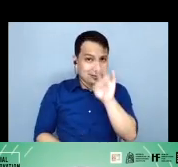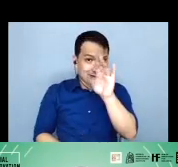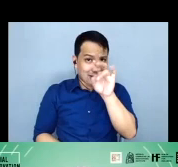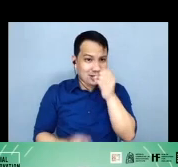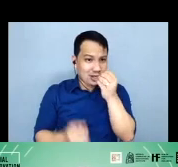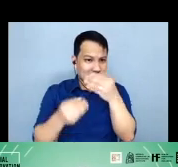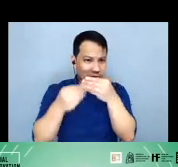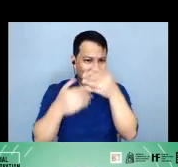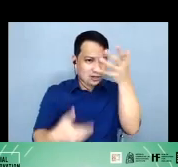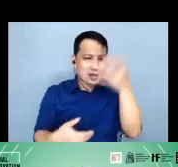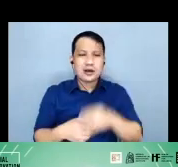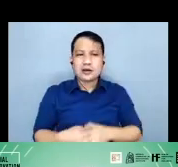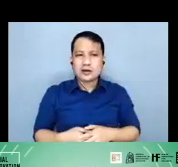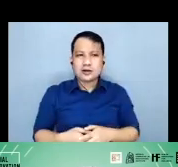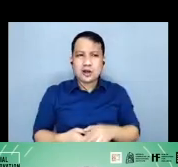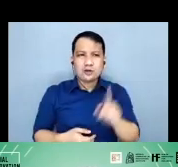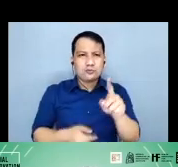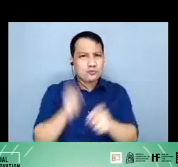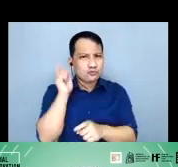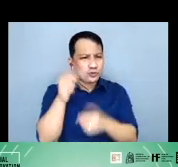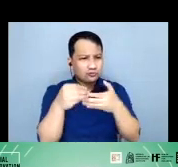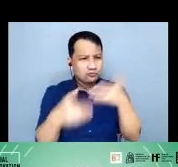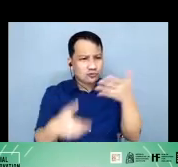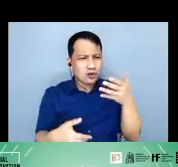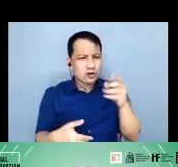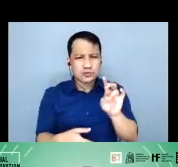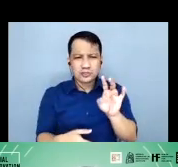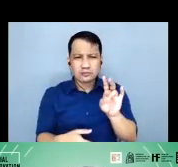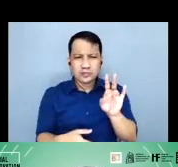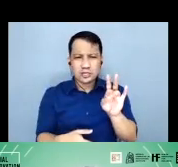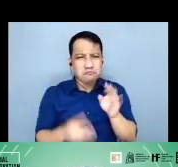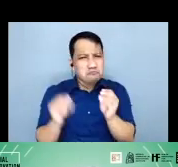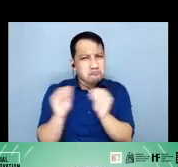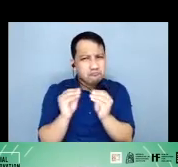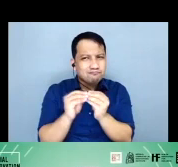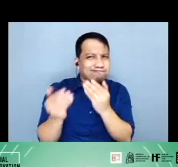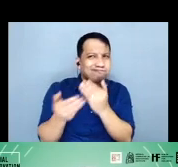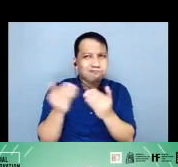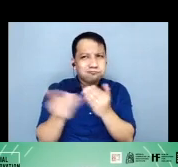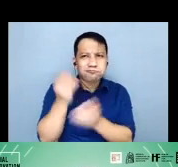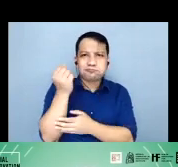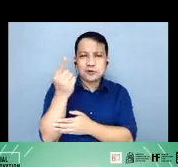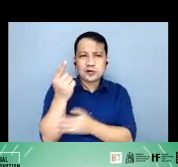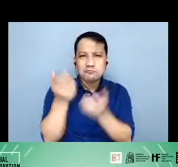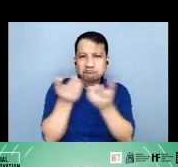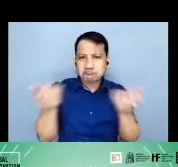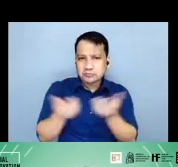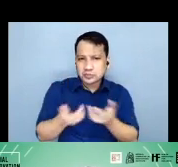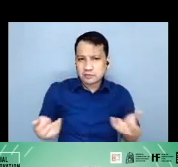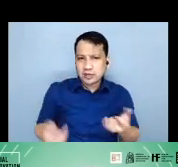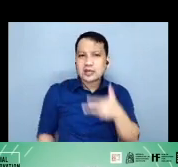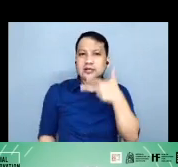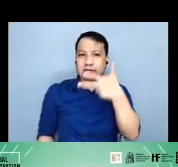go over what these 17 are. But in order to make it easier to understand, we're going to separate them into three